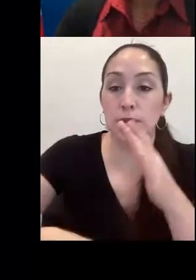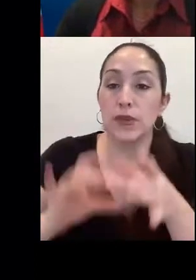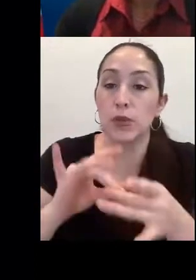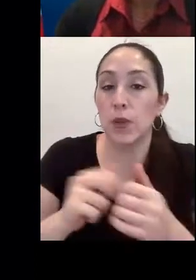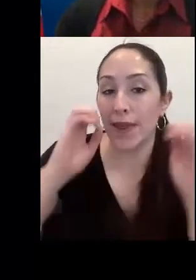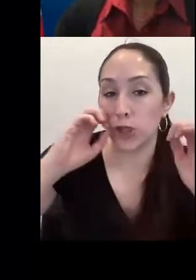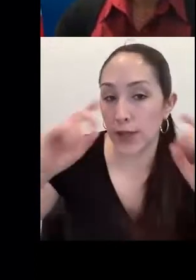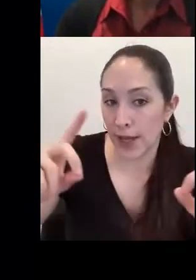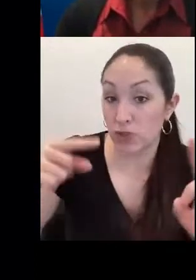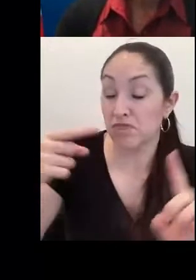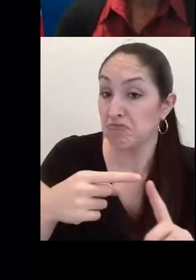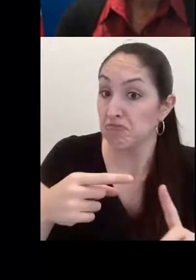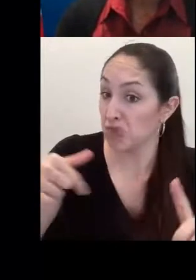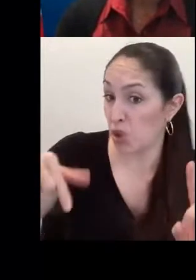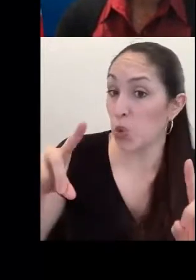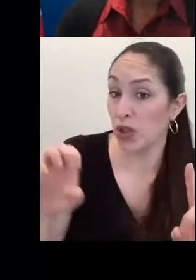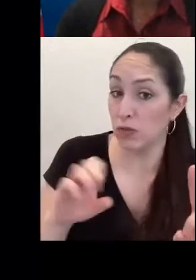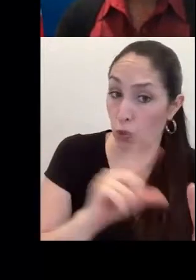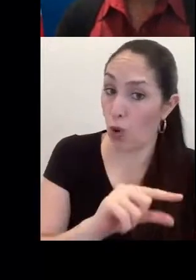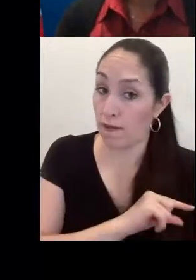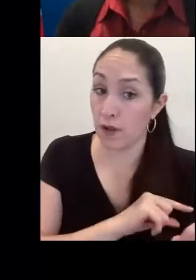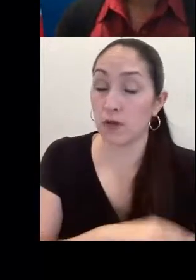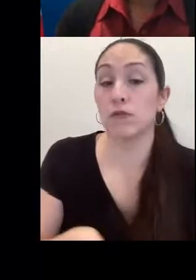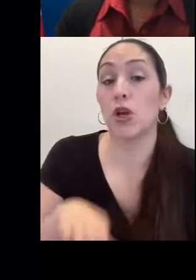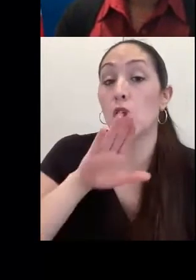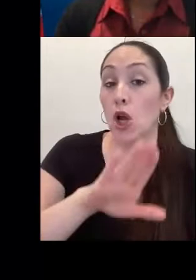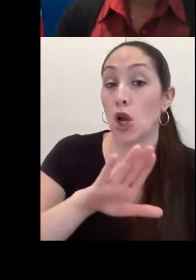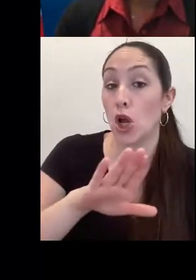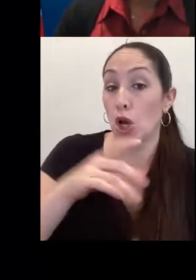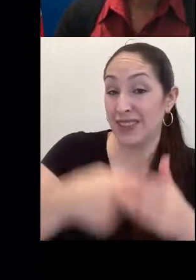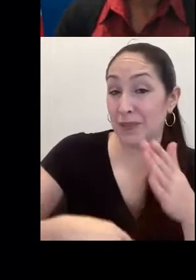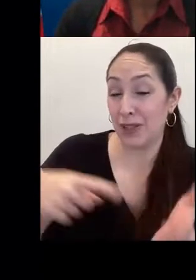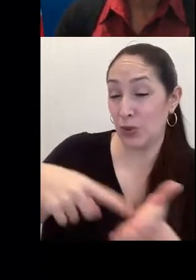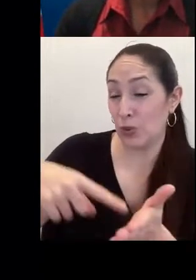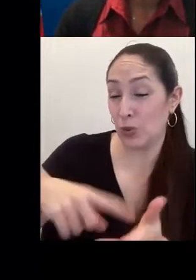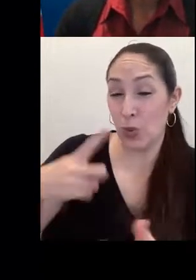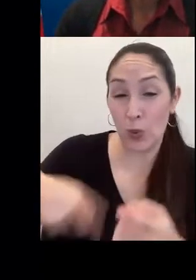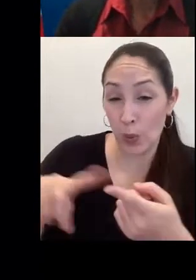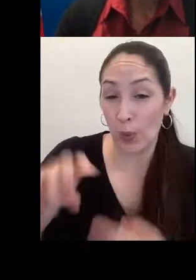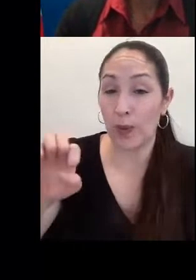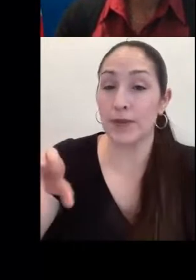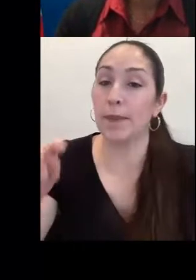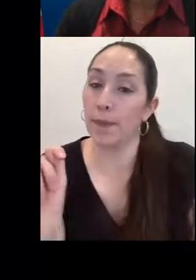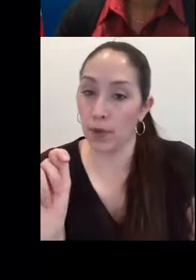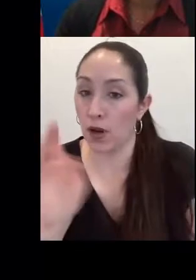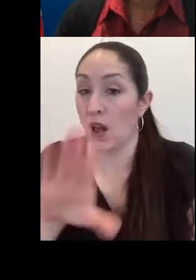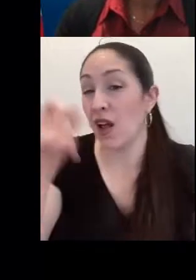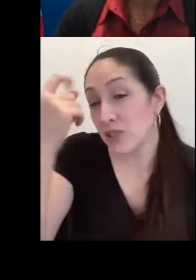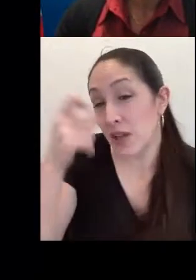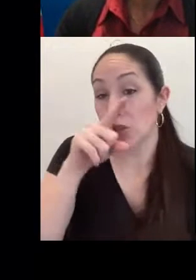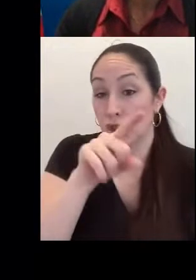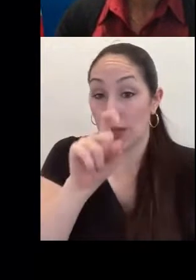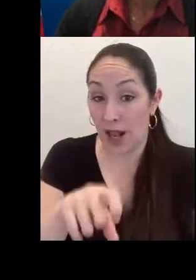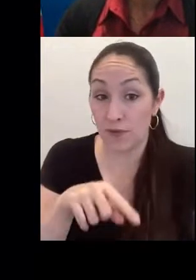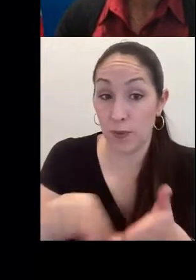QDE. Her educational expense is due in September. However, she has to make a $750 advance